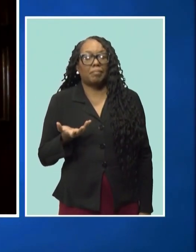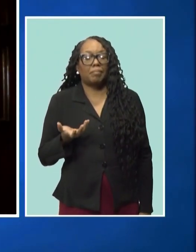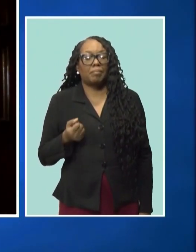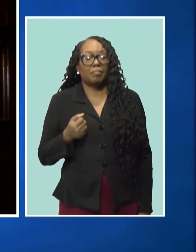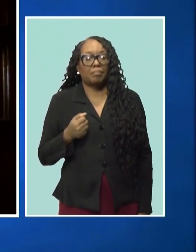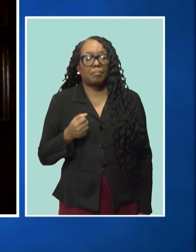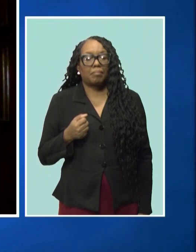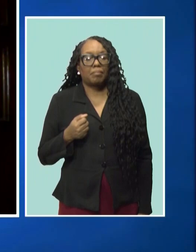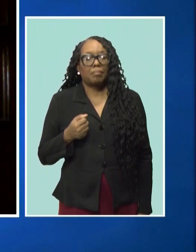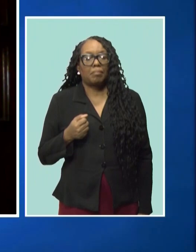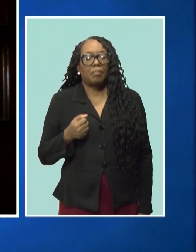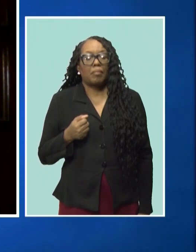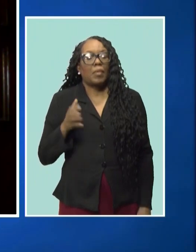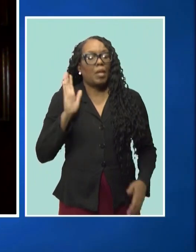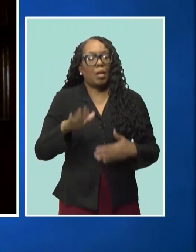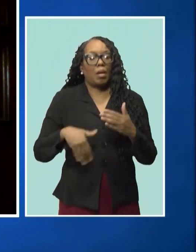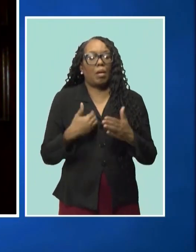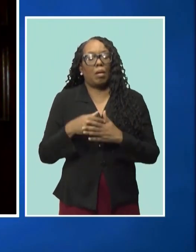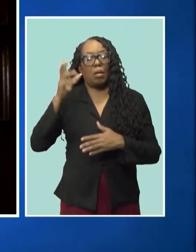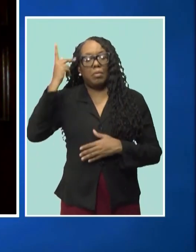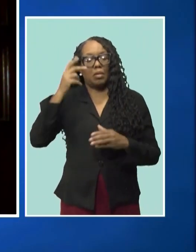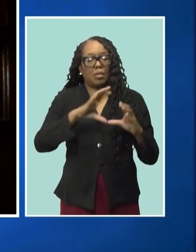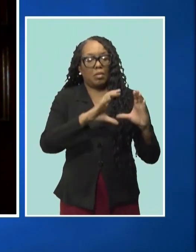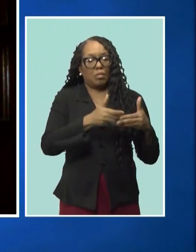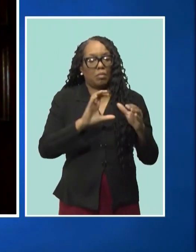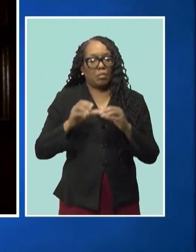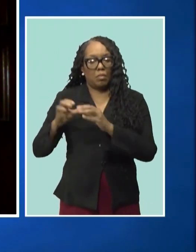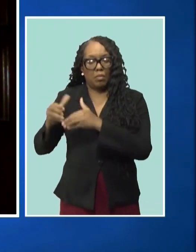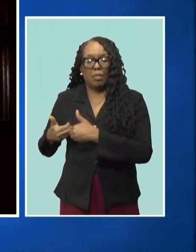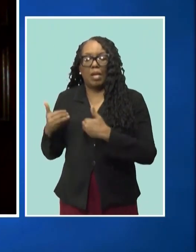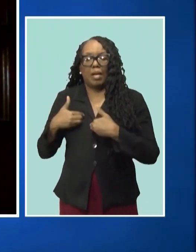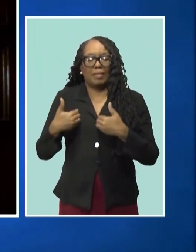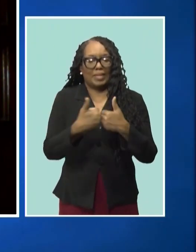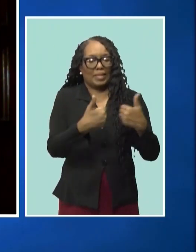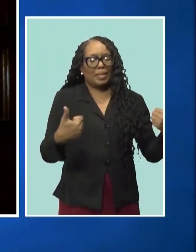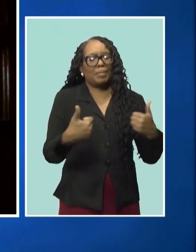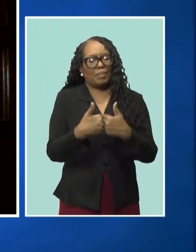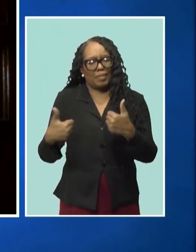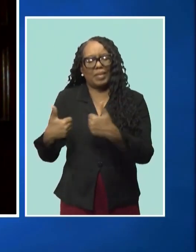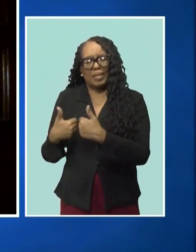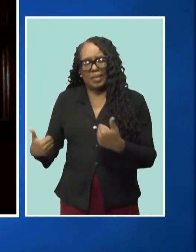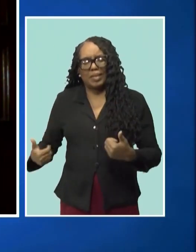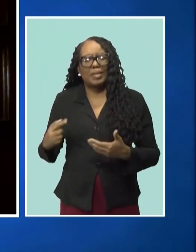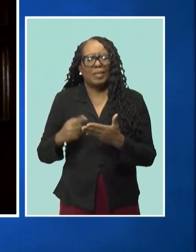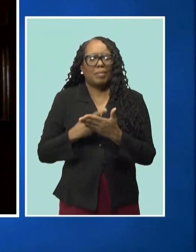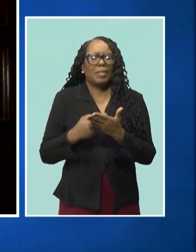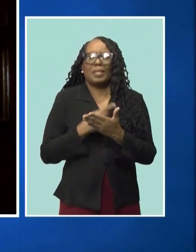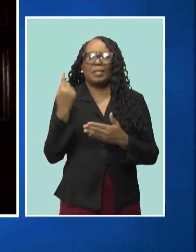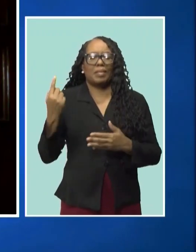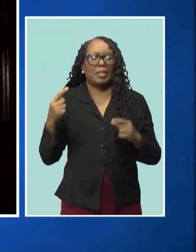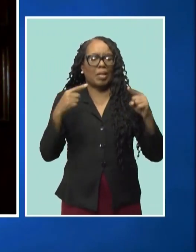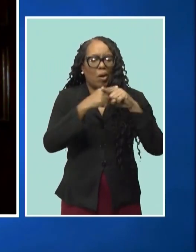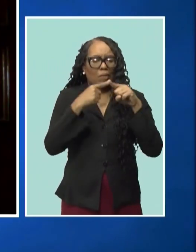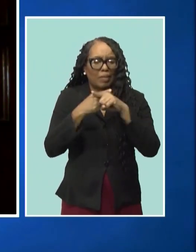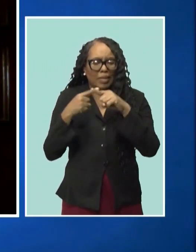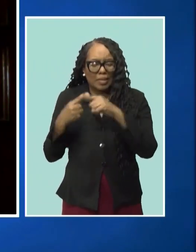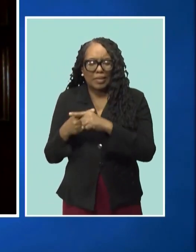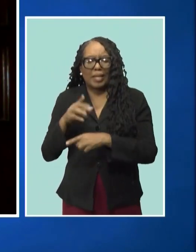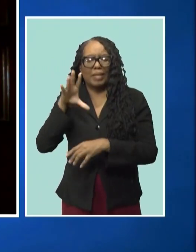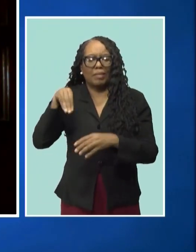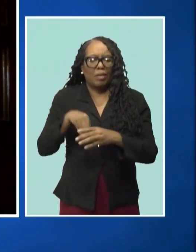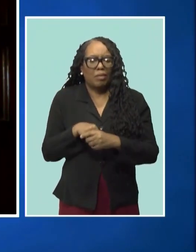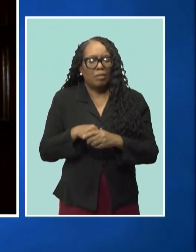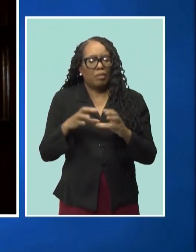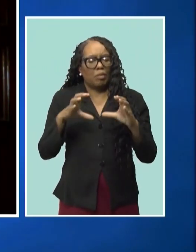appear in all political parties. How you deal with the factionalism that exists makes